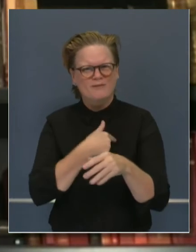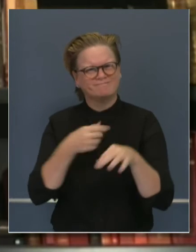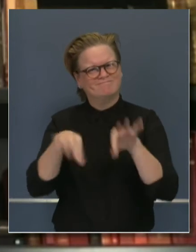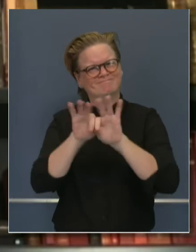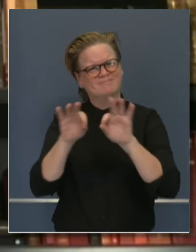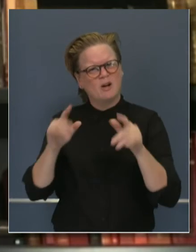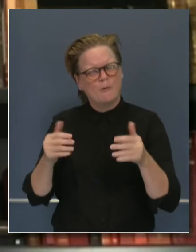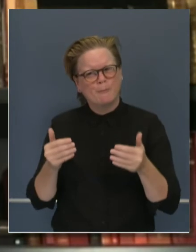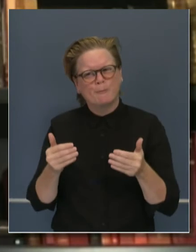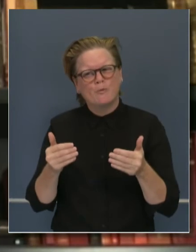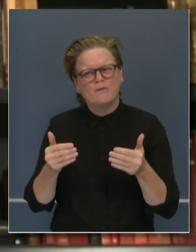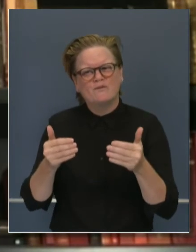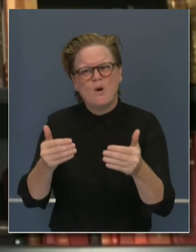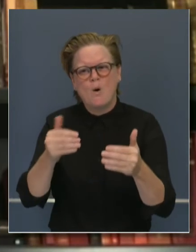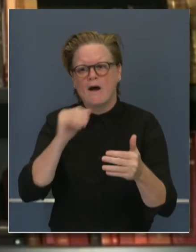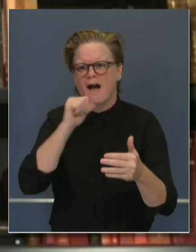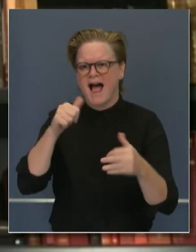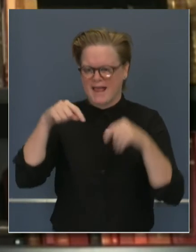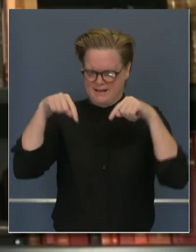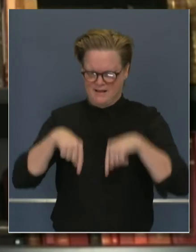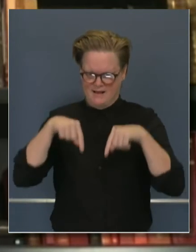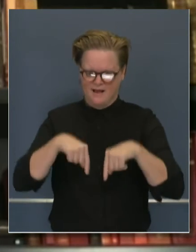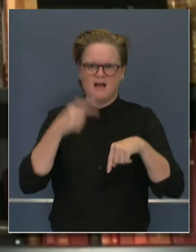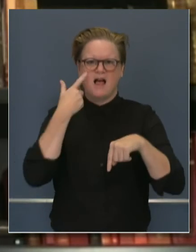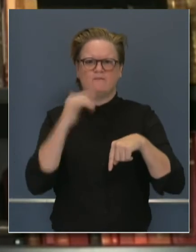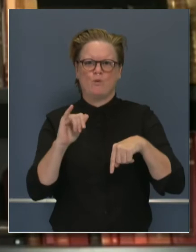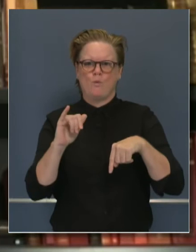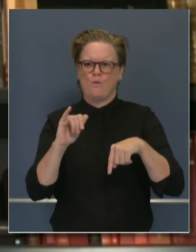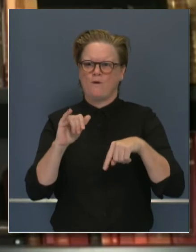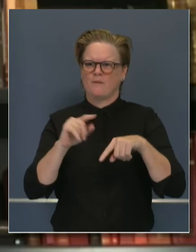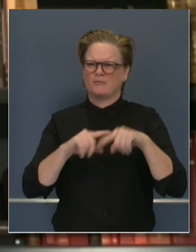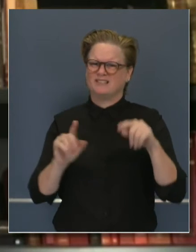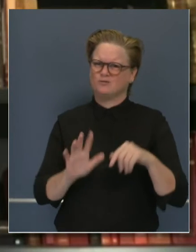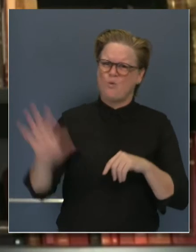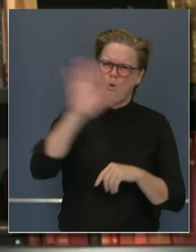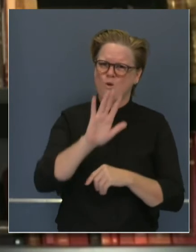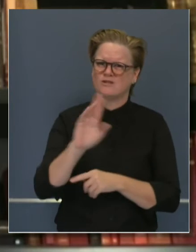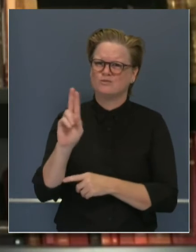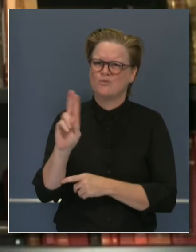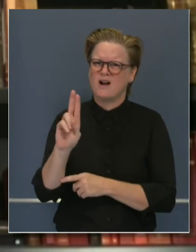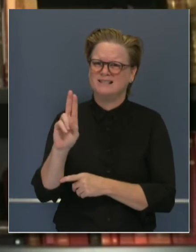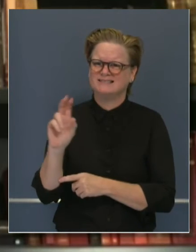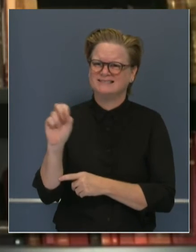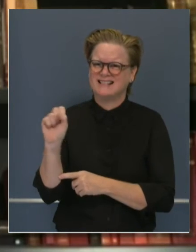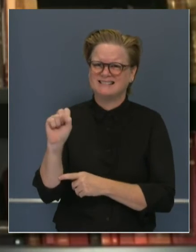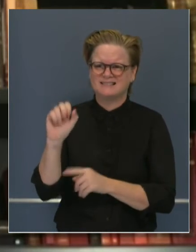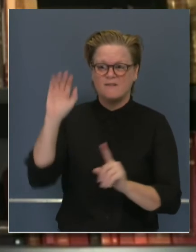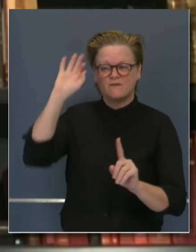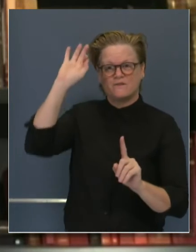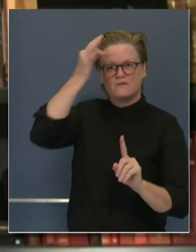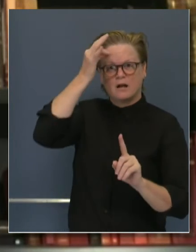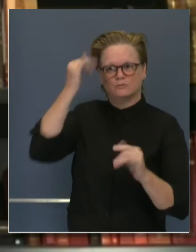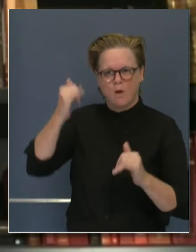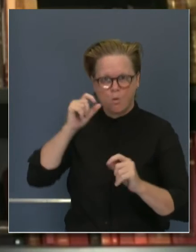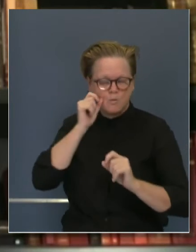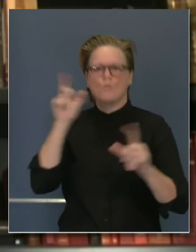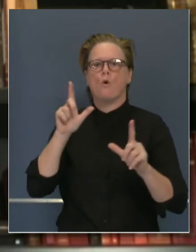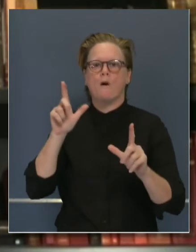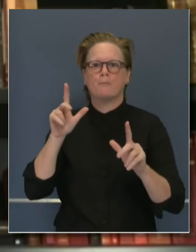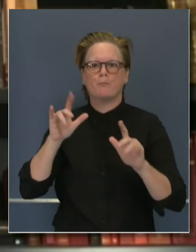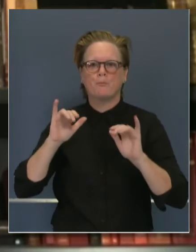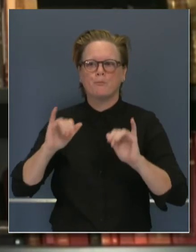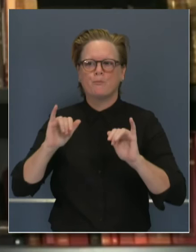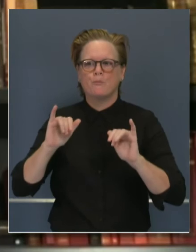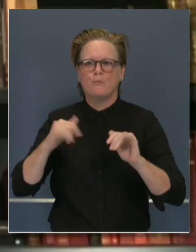but as a nation, that the federal government wake up and recognize this moment. We can simply no longer wait for a new